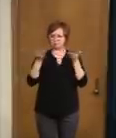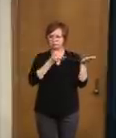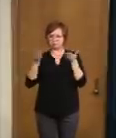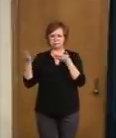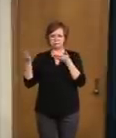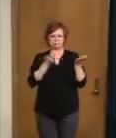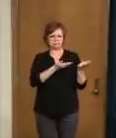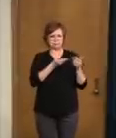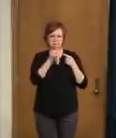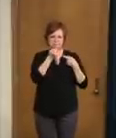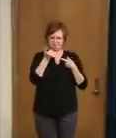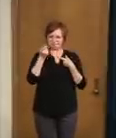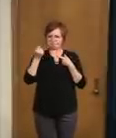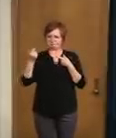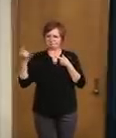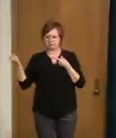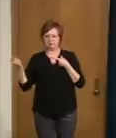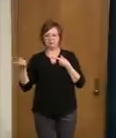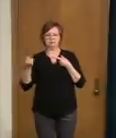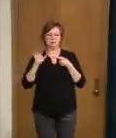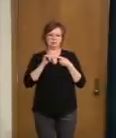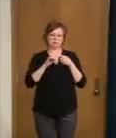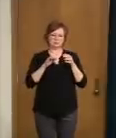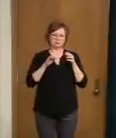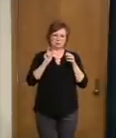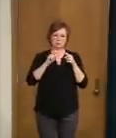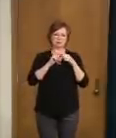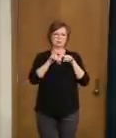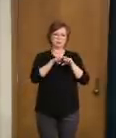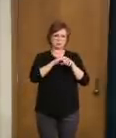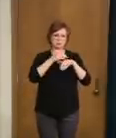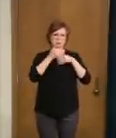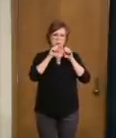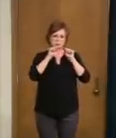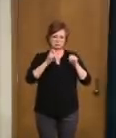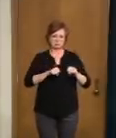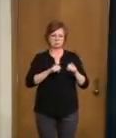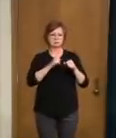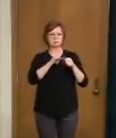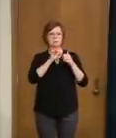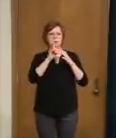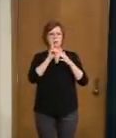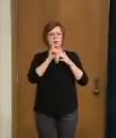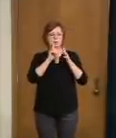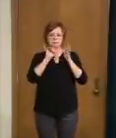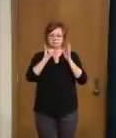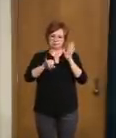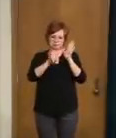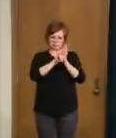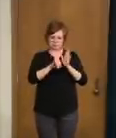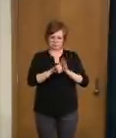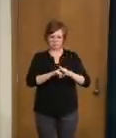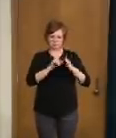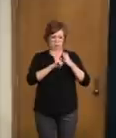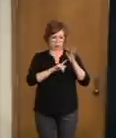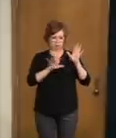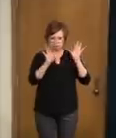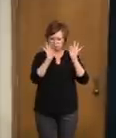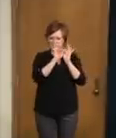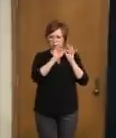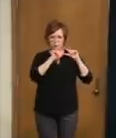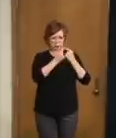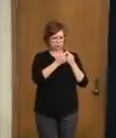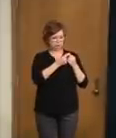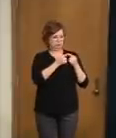sequencing the vaccine rollout. And in order to achieve that, we need to establish priority populations to guide those sequencing